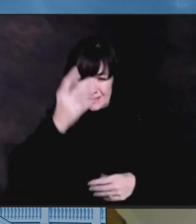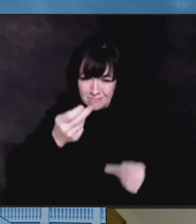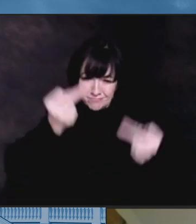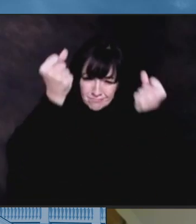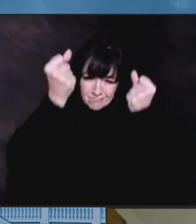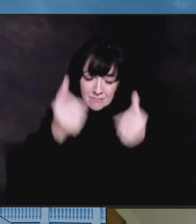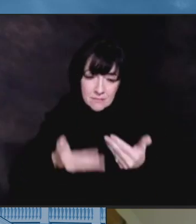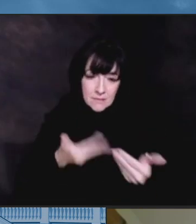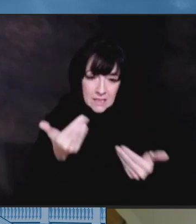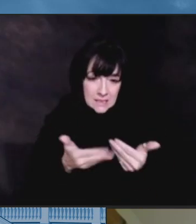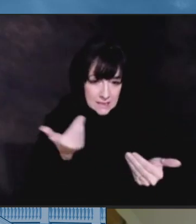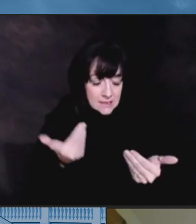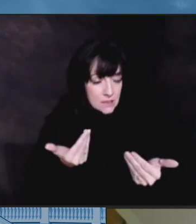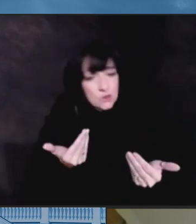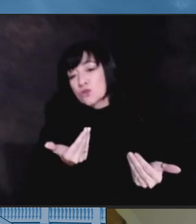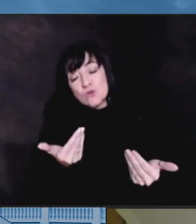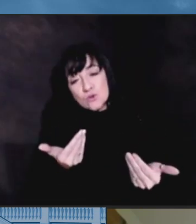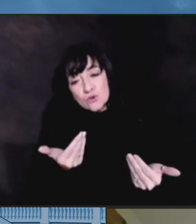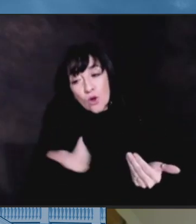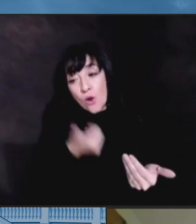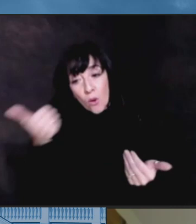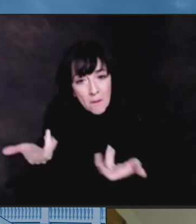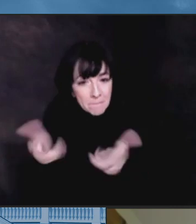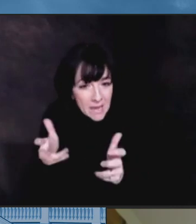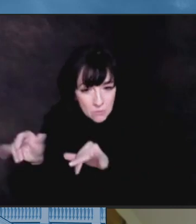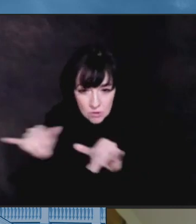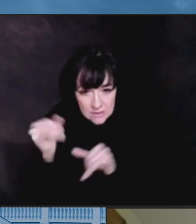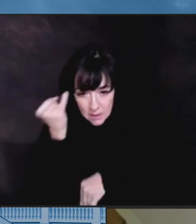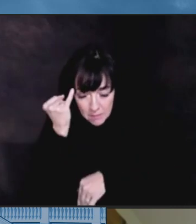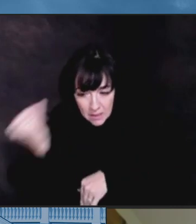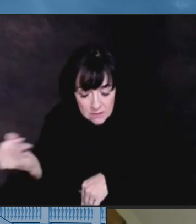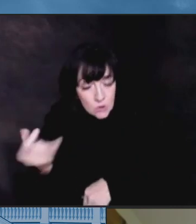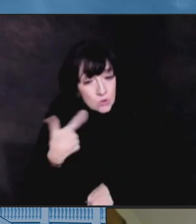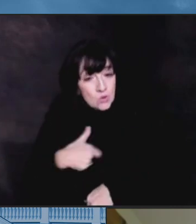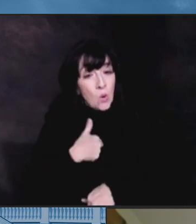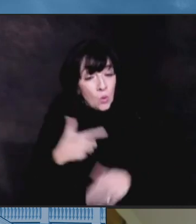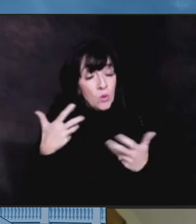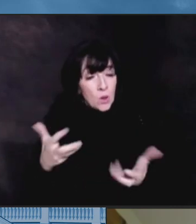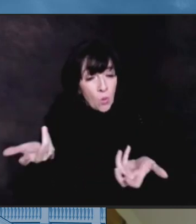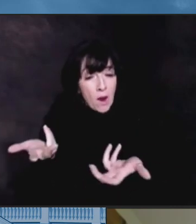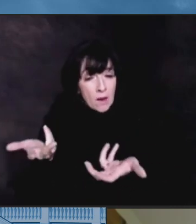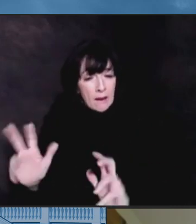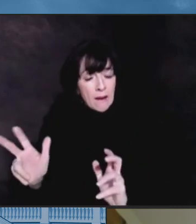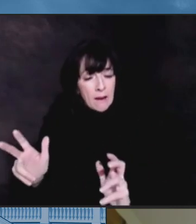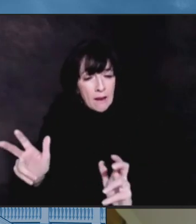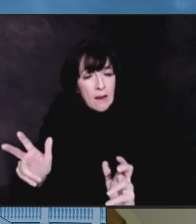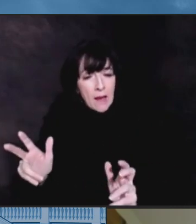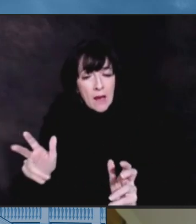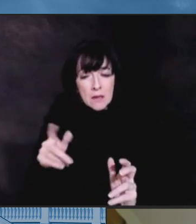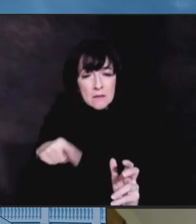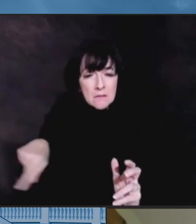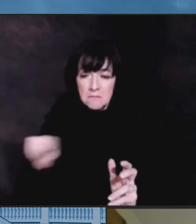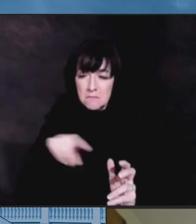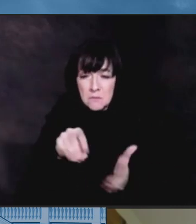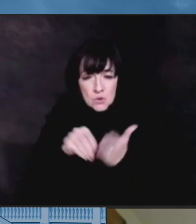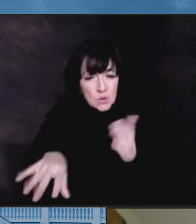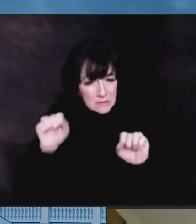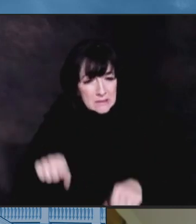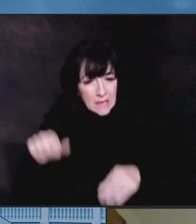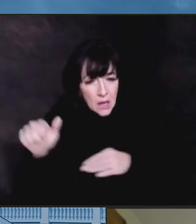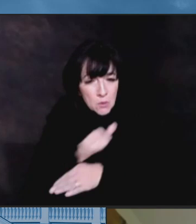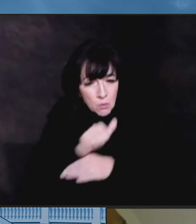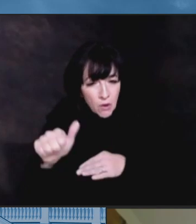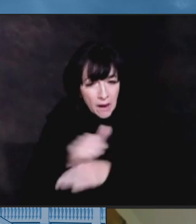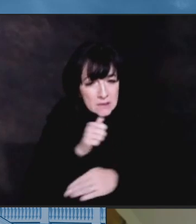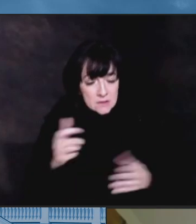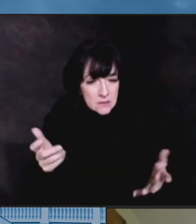physically active and to practice their skills and development, which is certainly very good for mental health. But there is increased risk